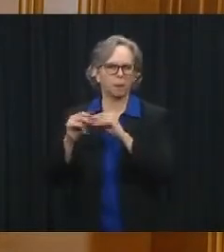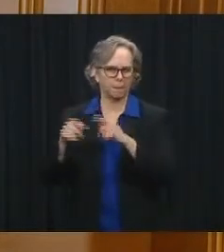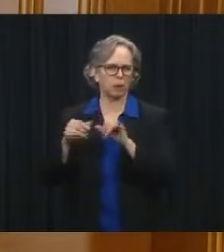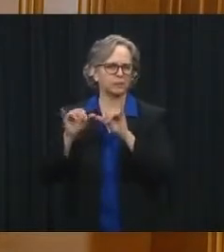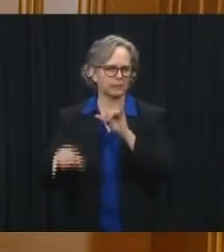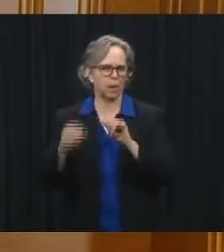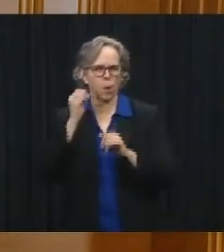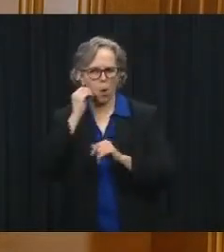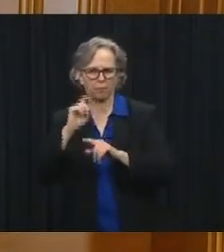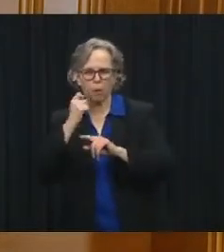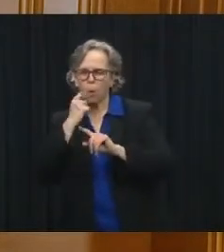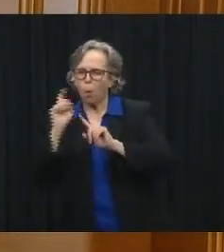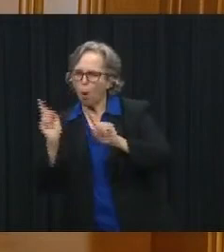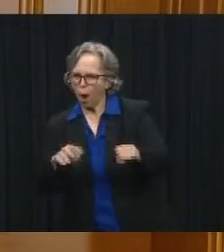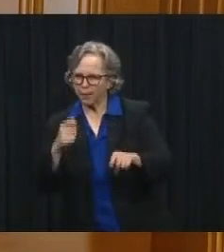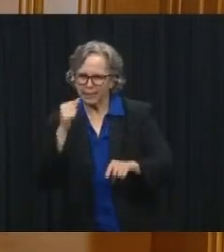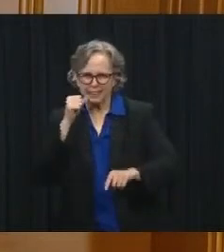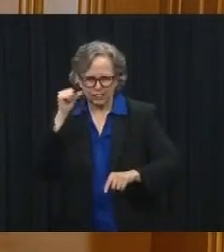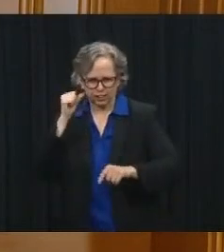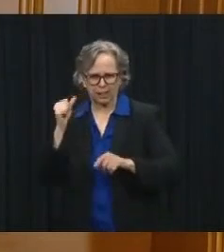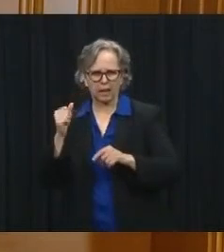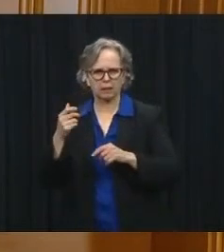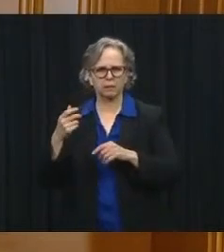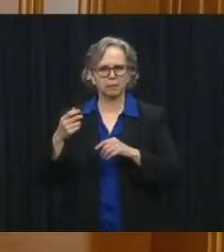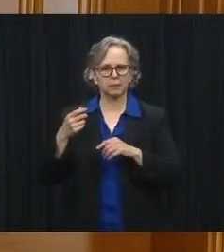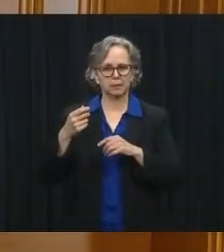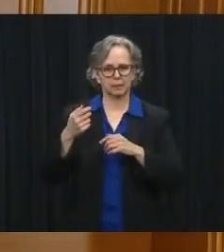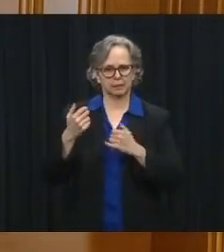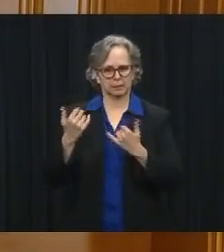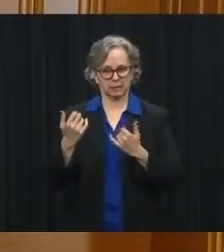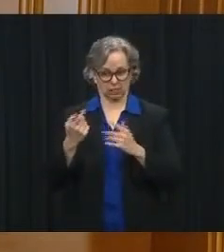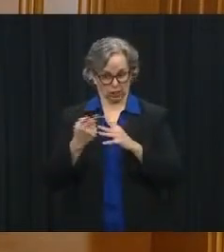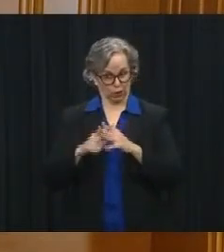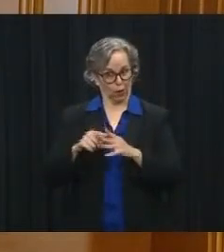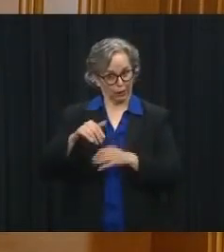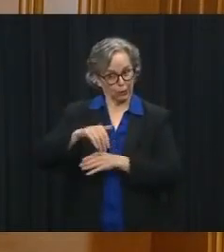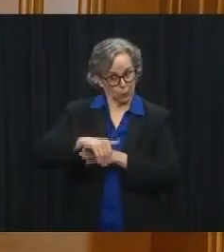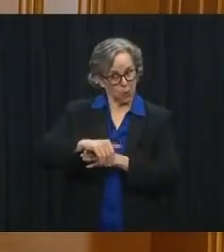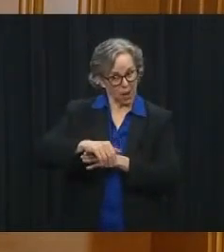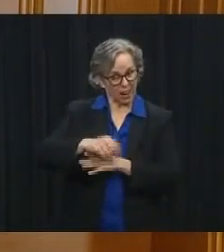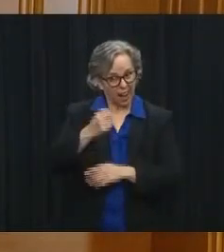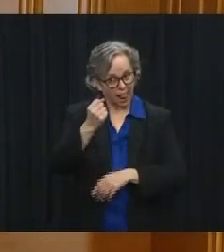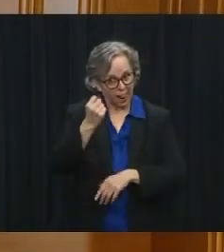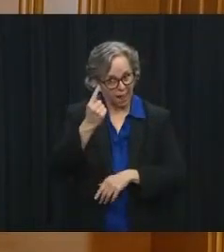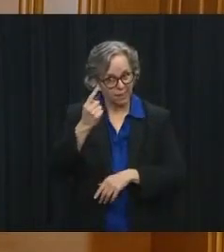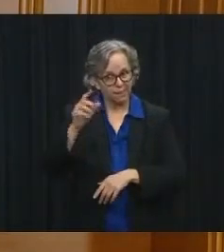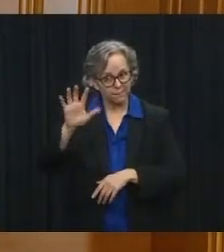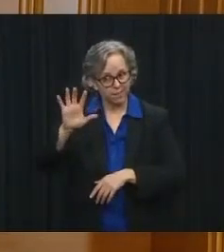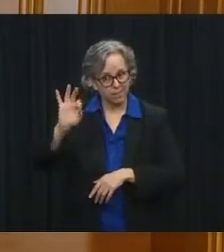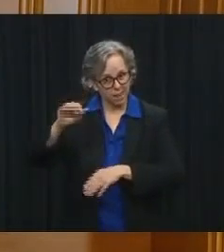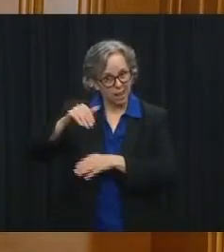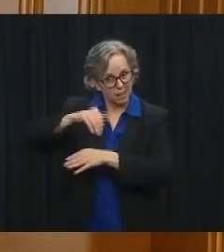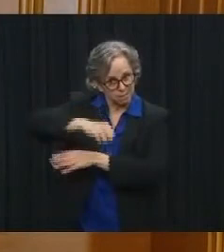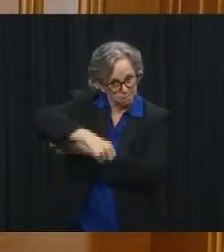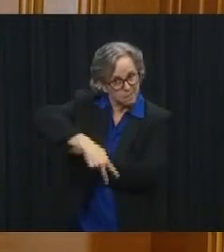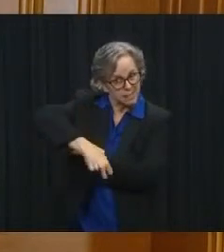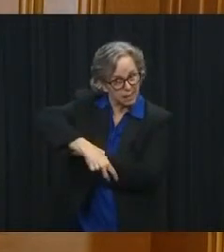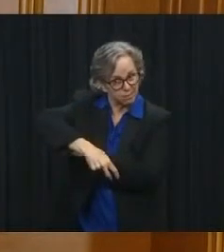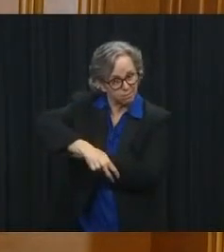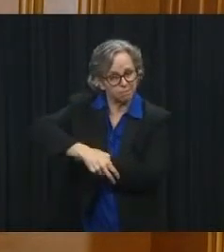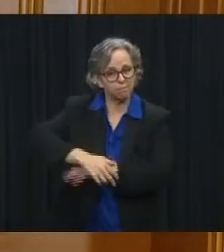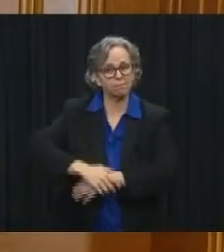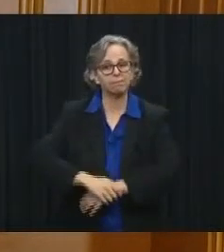11:59 tonight. And as we have talked about in the past, it is basically what we've been asking